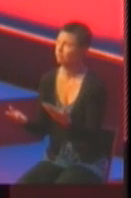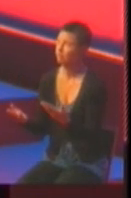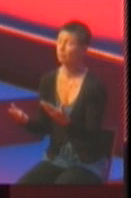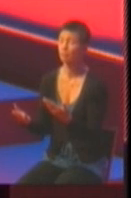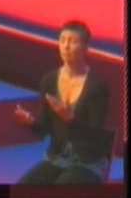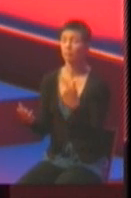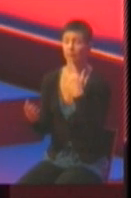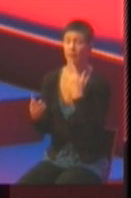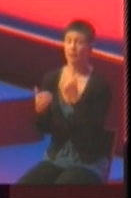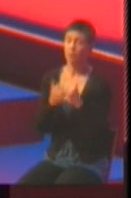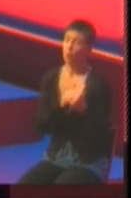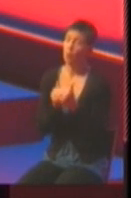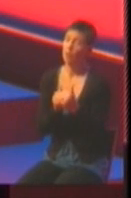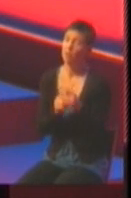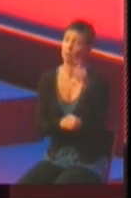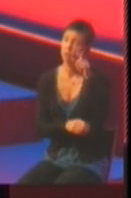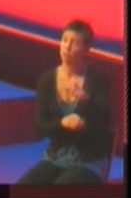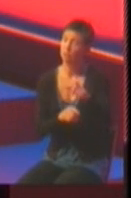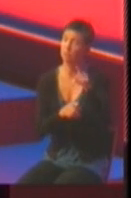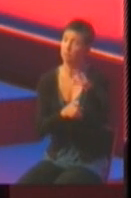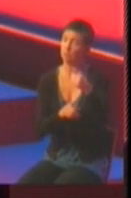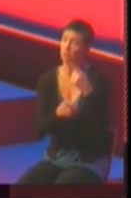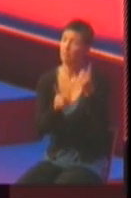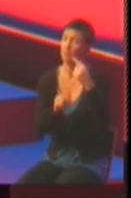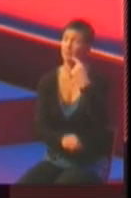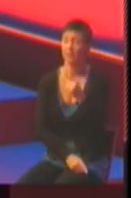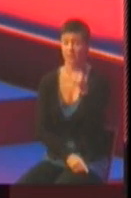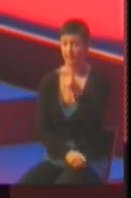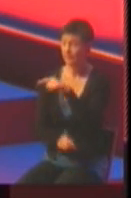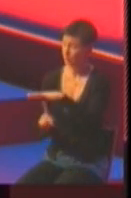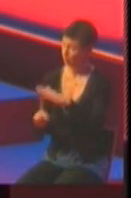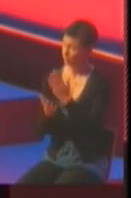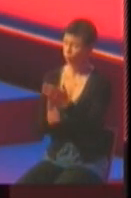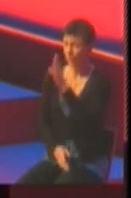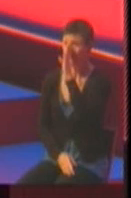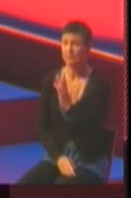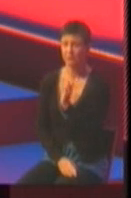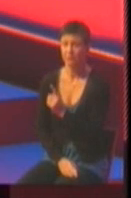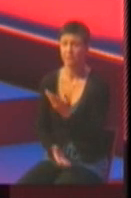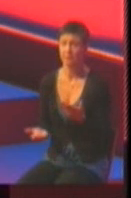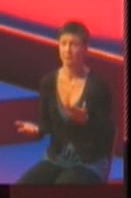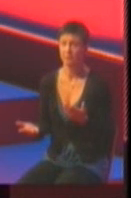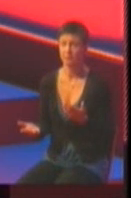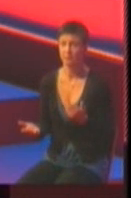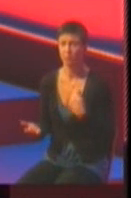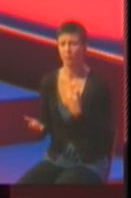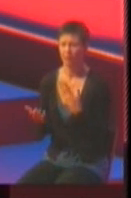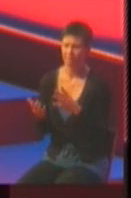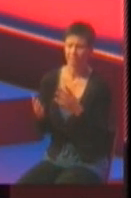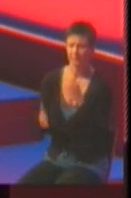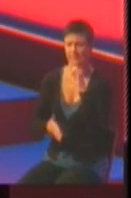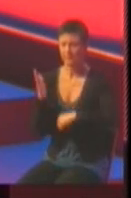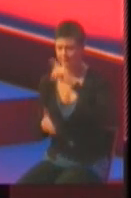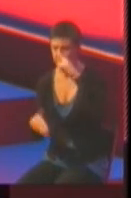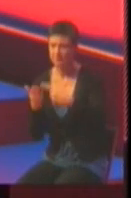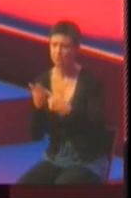As the Coalition Commander, General McChrystal, has said, the situation is serious. we have some difficult